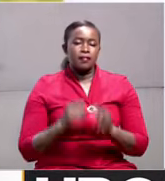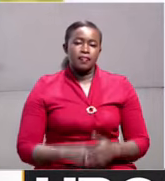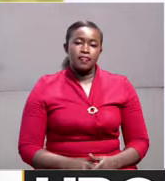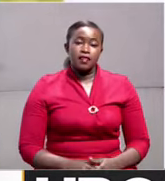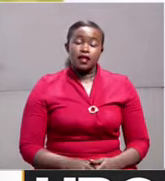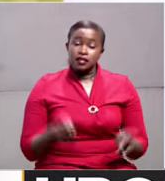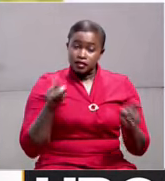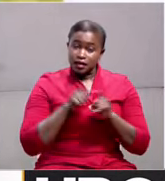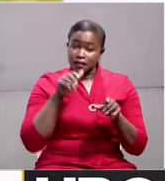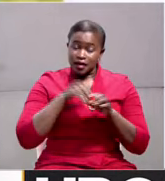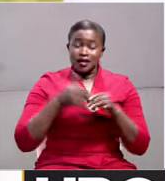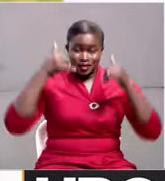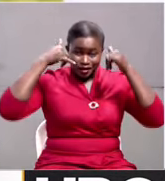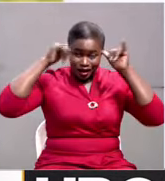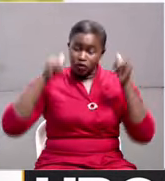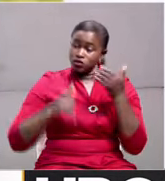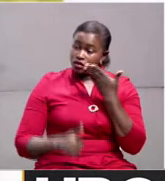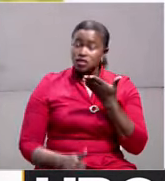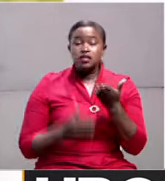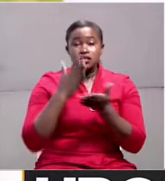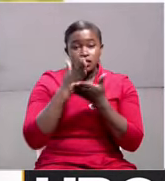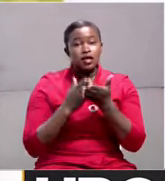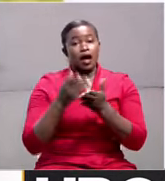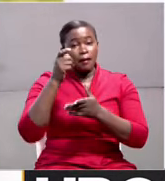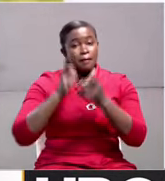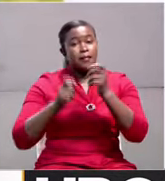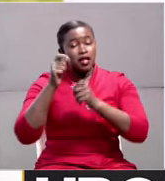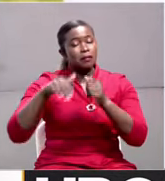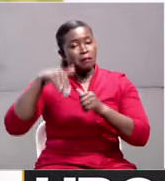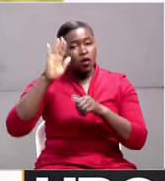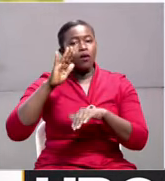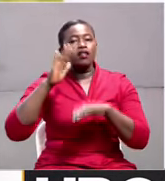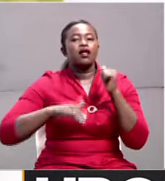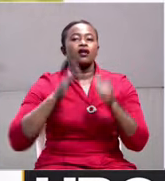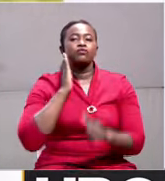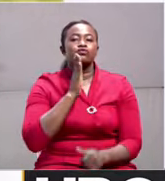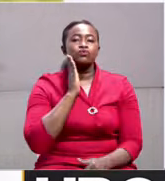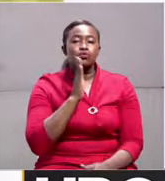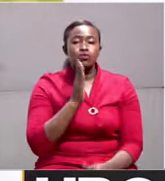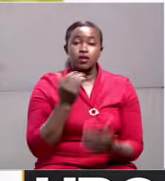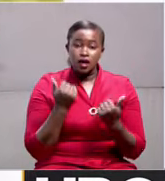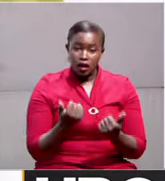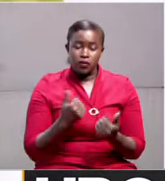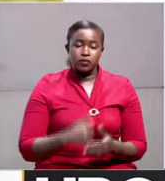fact, among those cows, I have got cows which milk more than even the Frisians now.